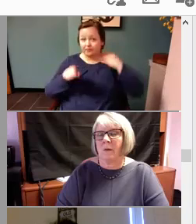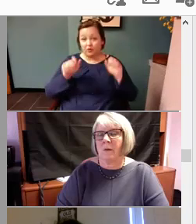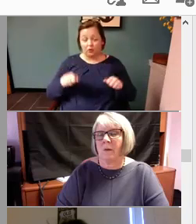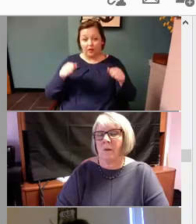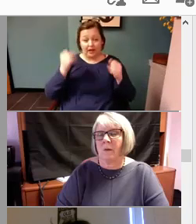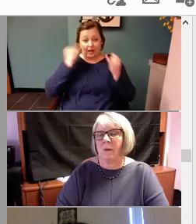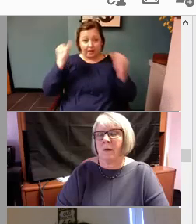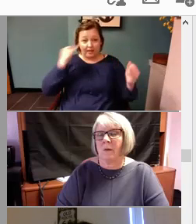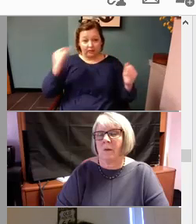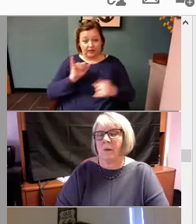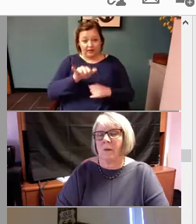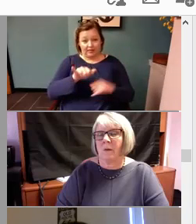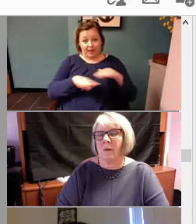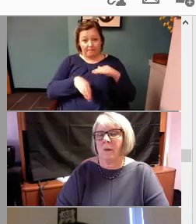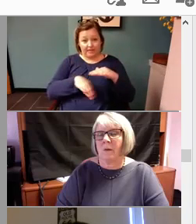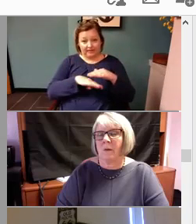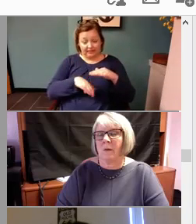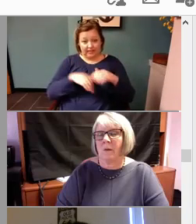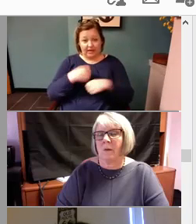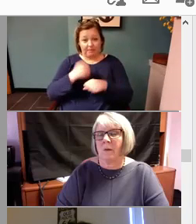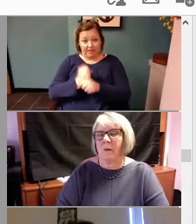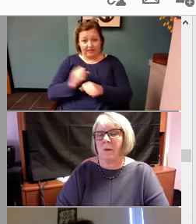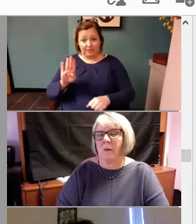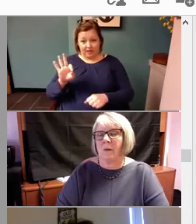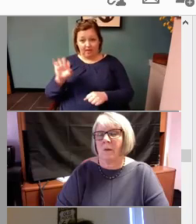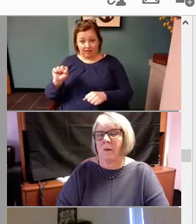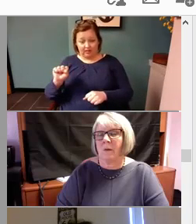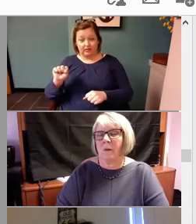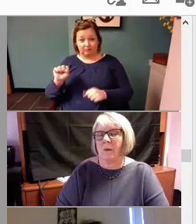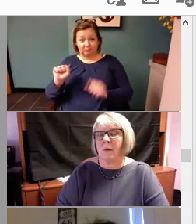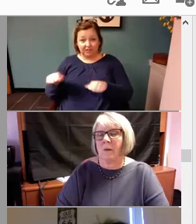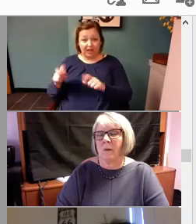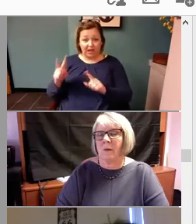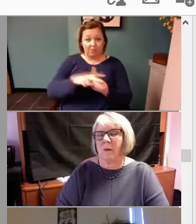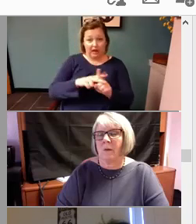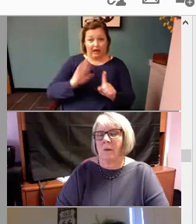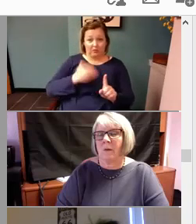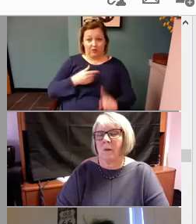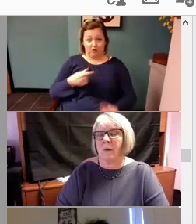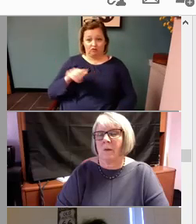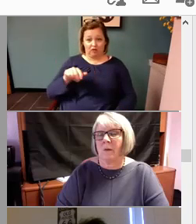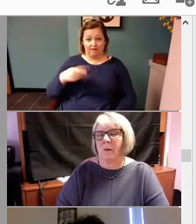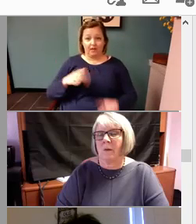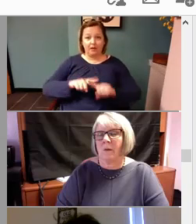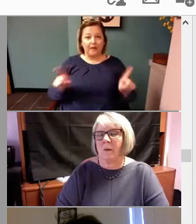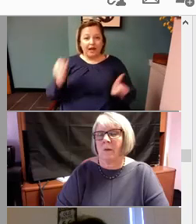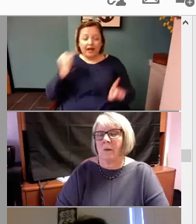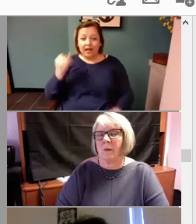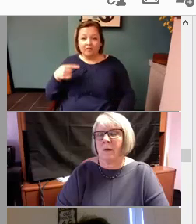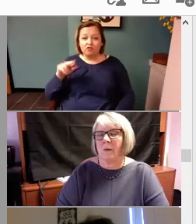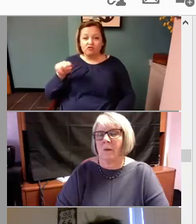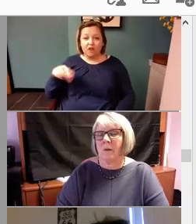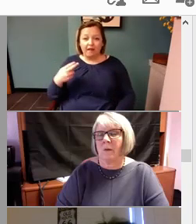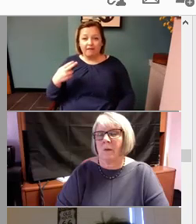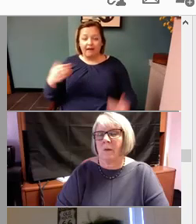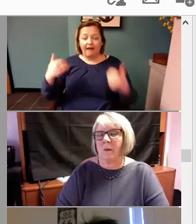still make BFS applicable to our graph. But let's say that our graph has quite large edge